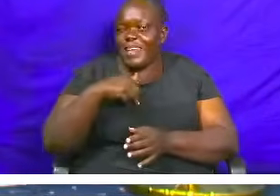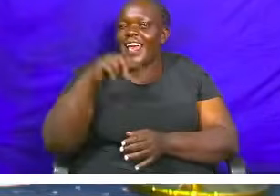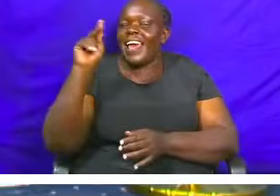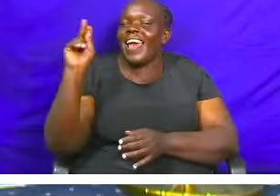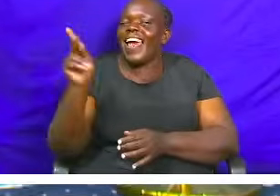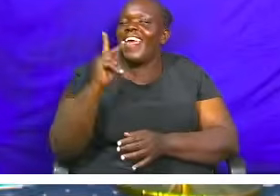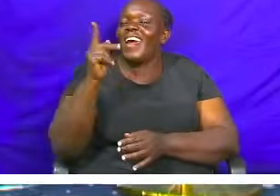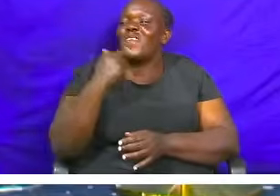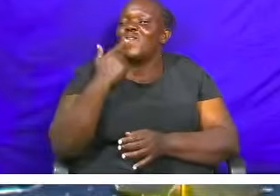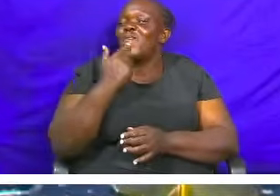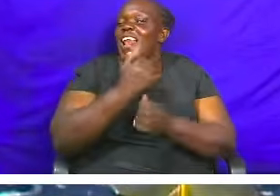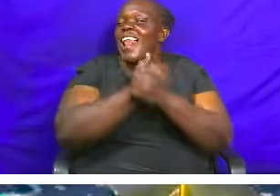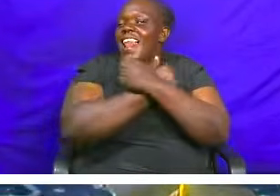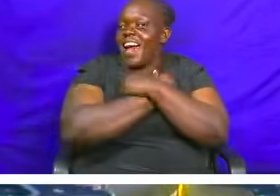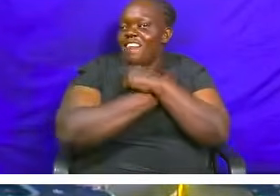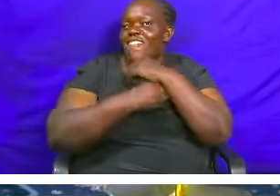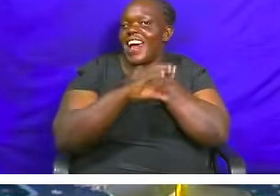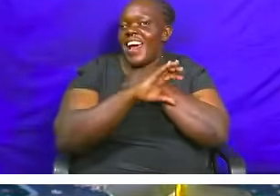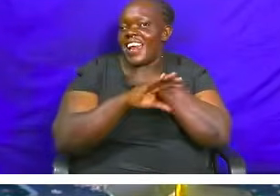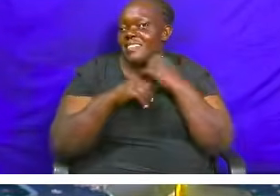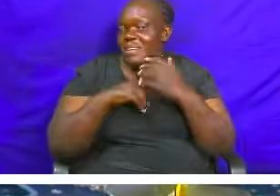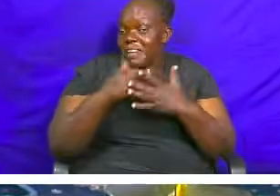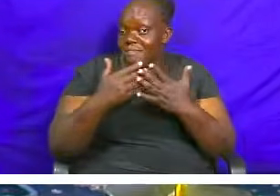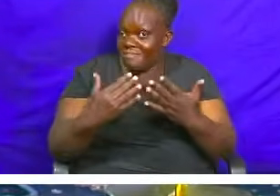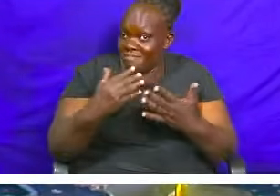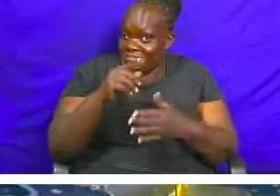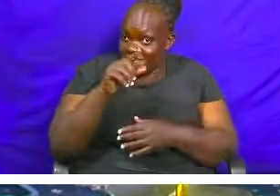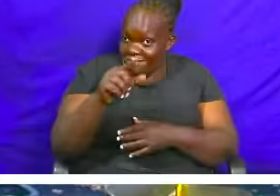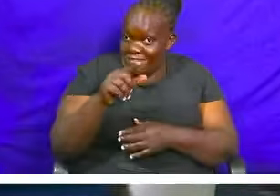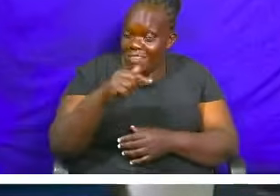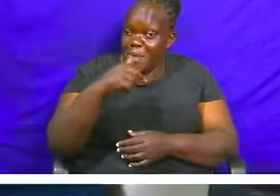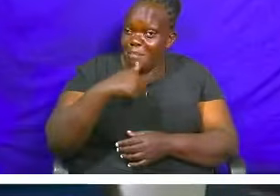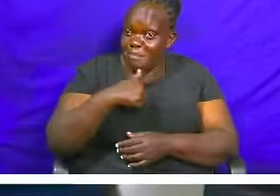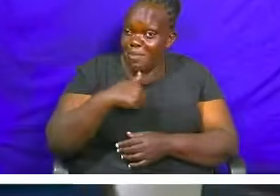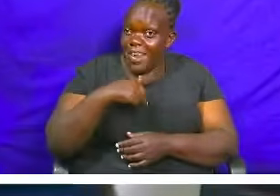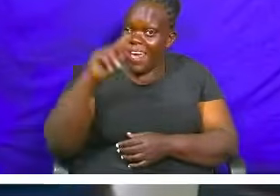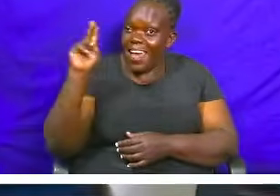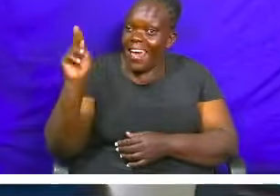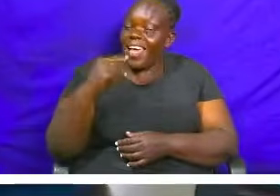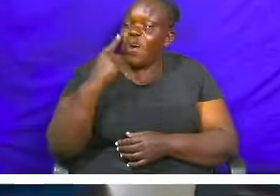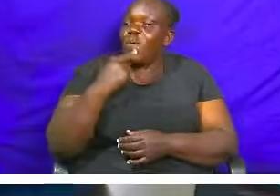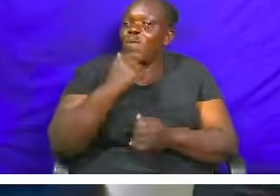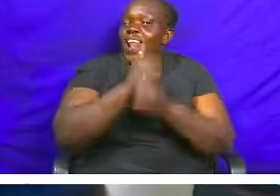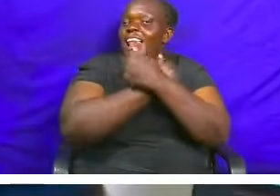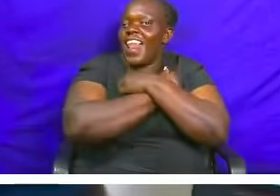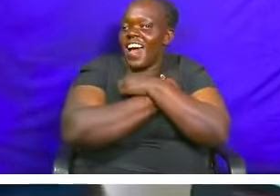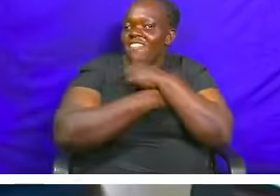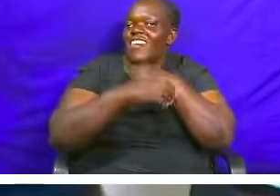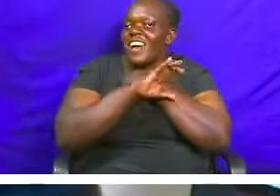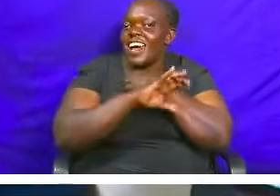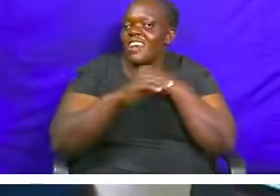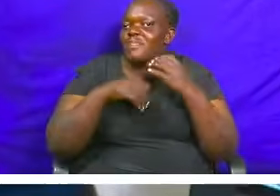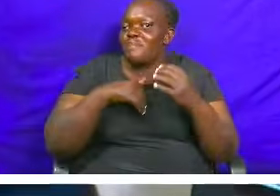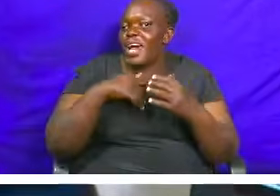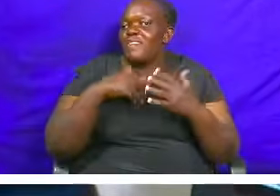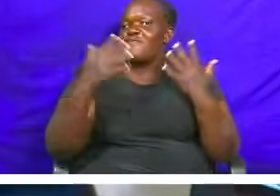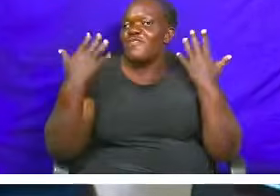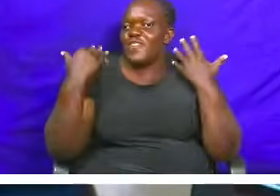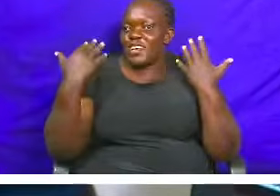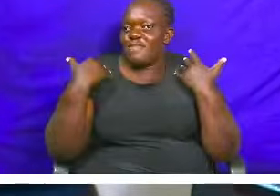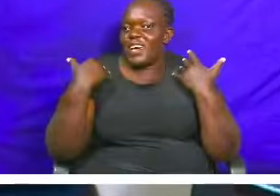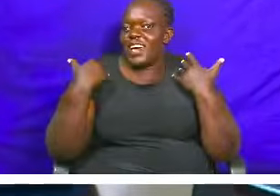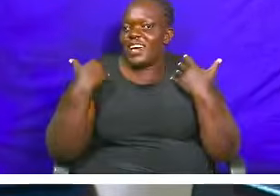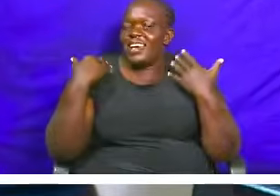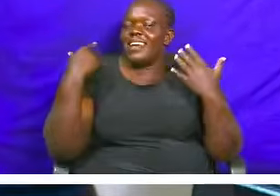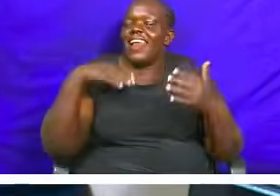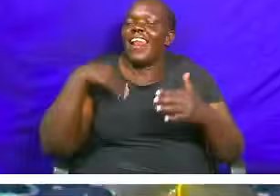Mimi ni Mkenya mzalendo. Je, wewe? Mimi ni Mkenya mzalendo daima. Until